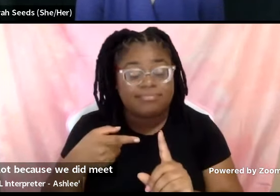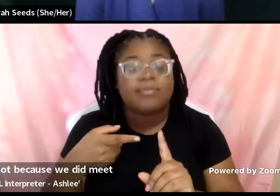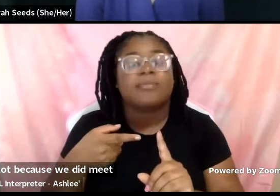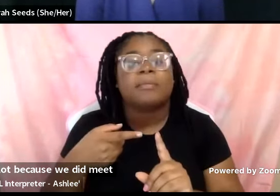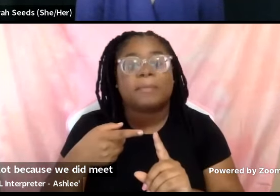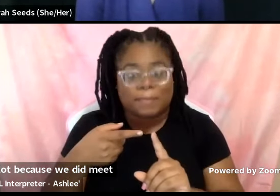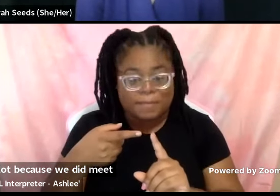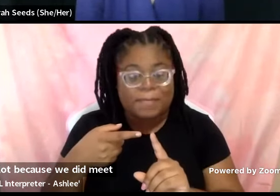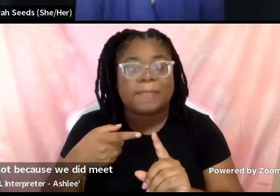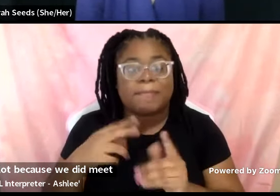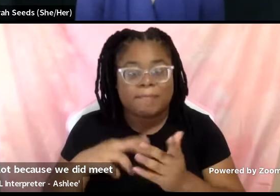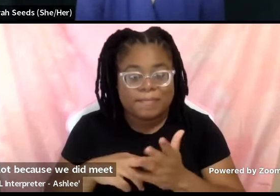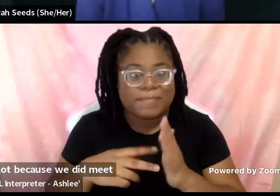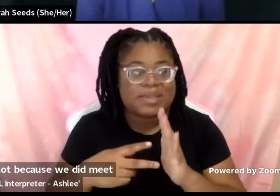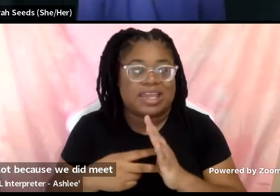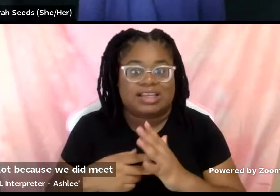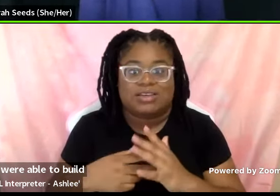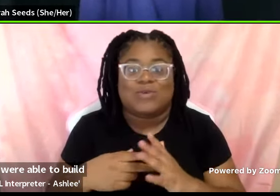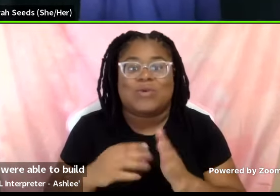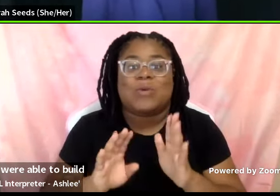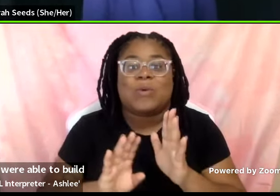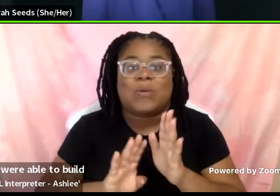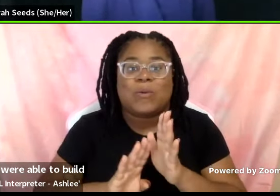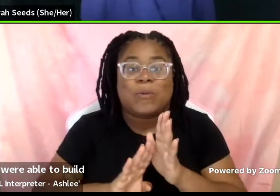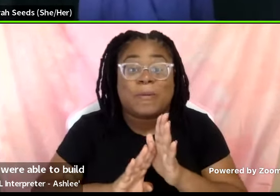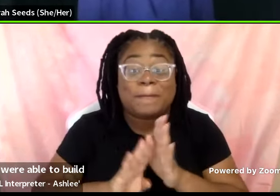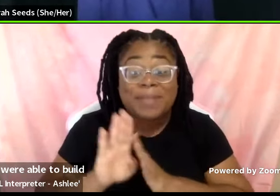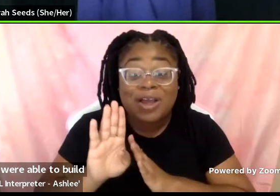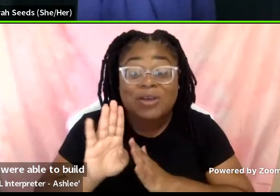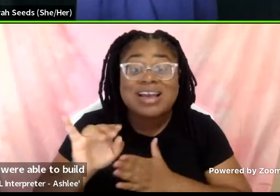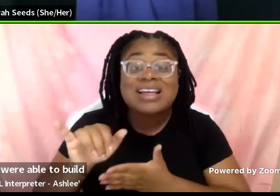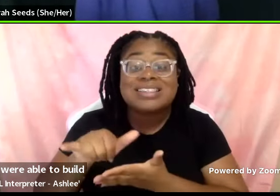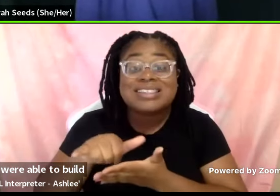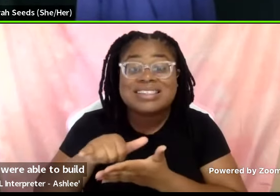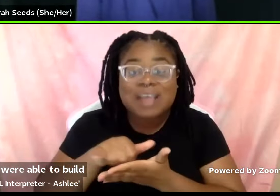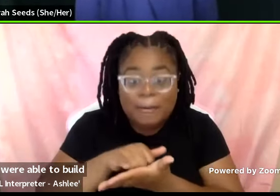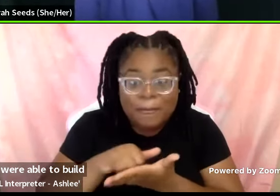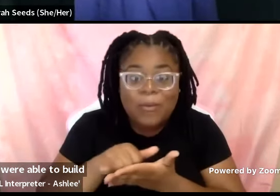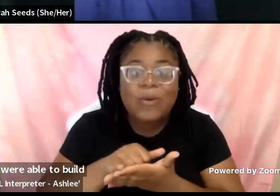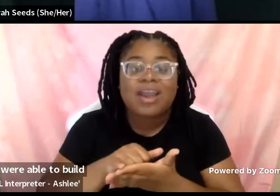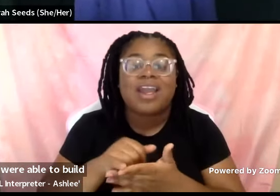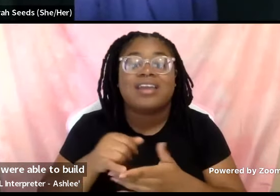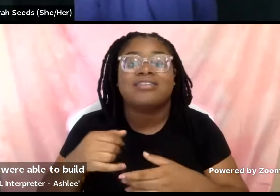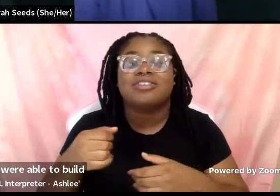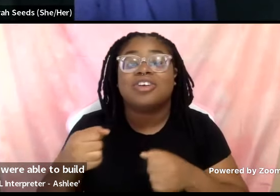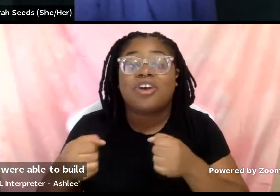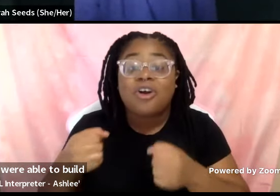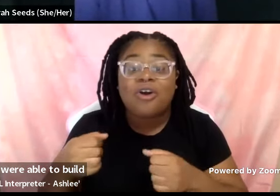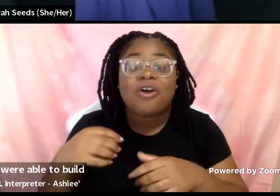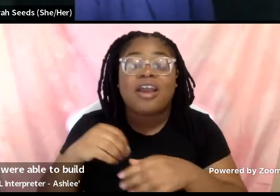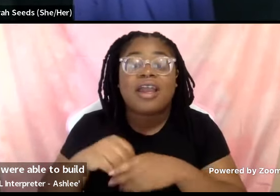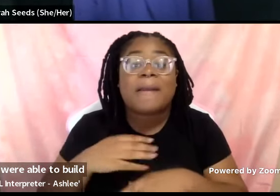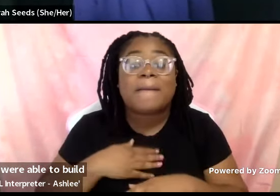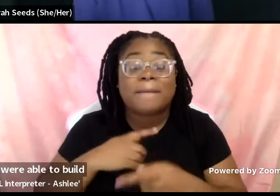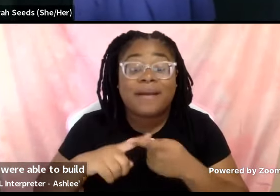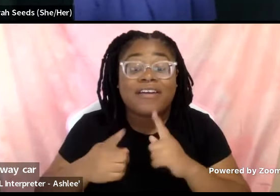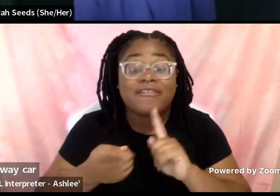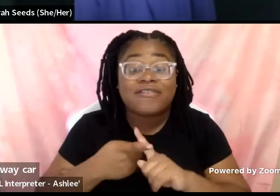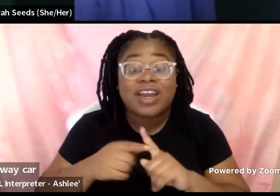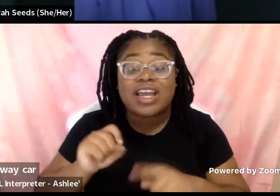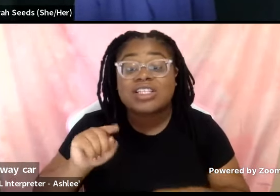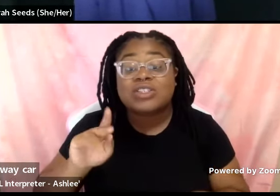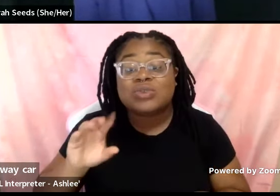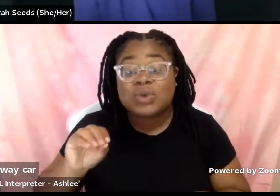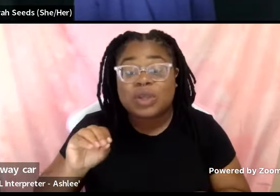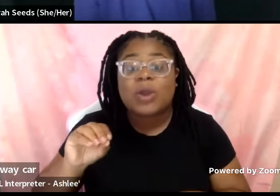build a to scale subway car in my friend Lonnie's studio in Brooklyn. So we built that